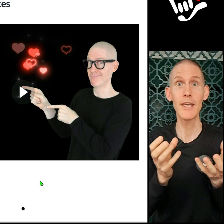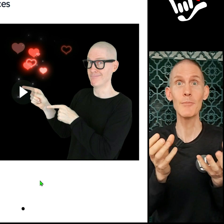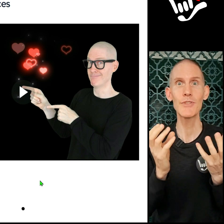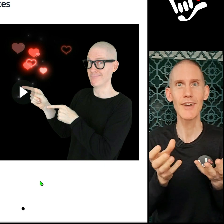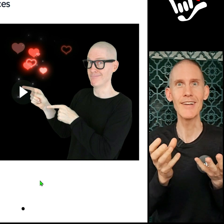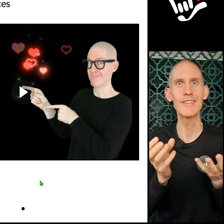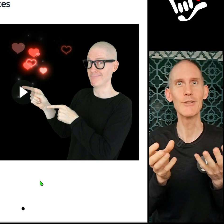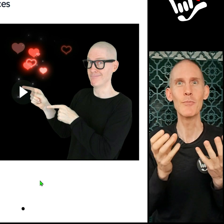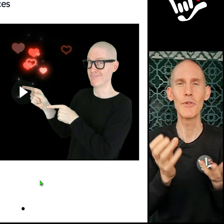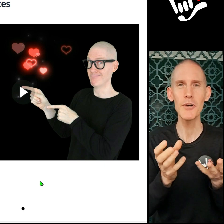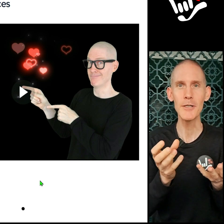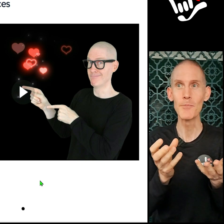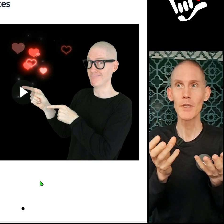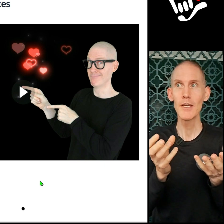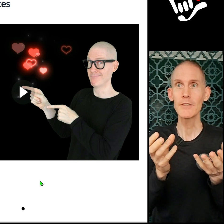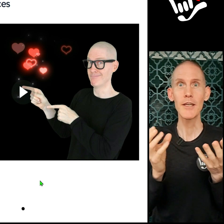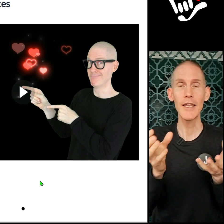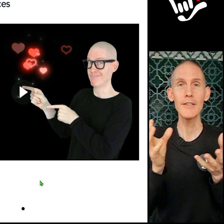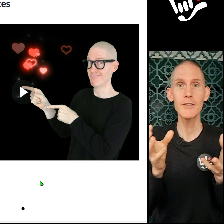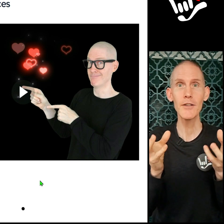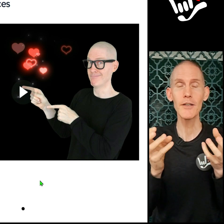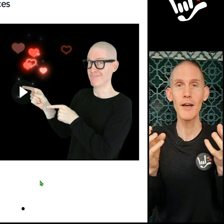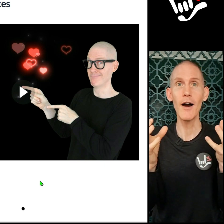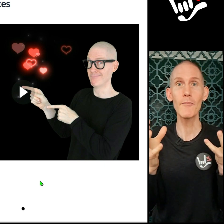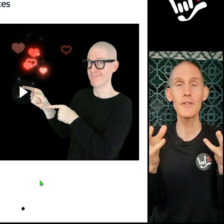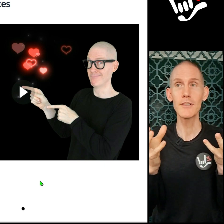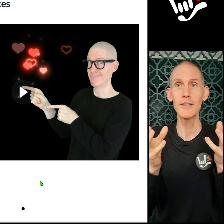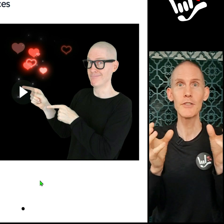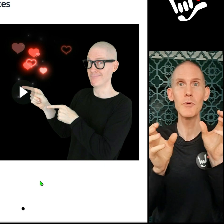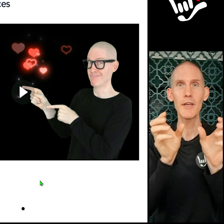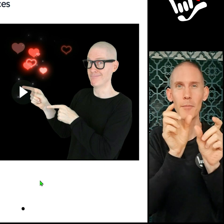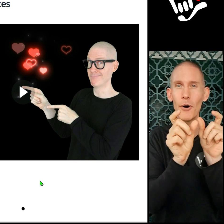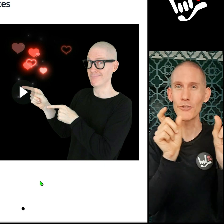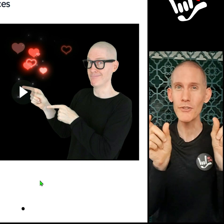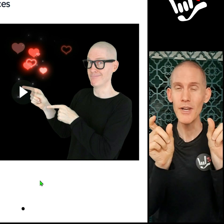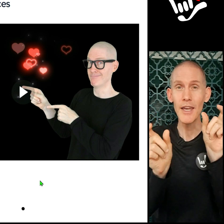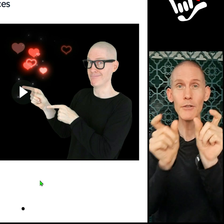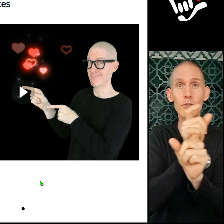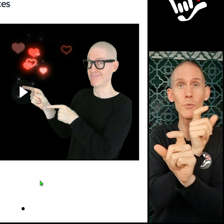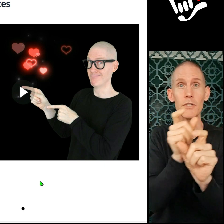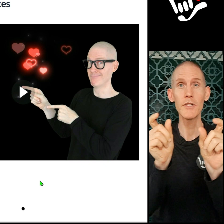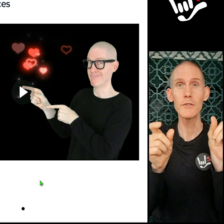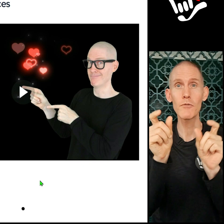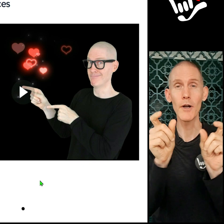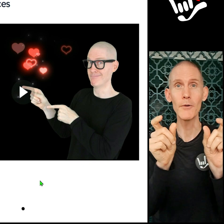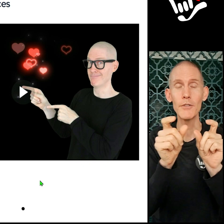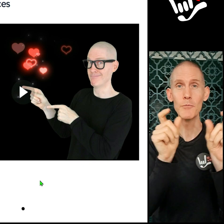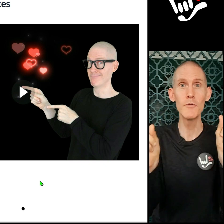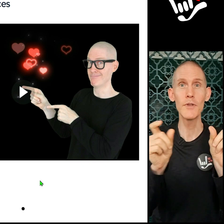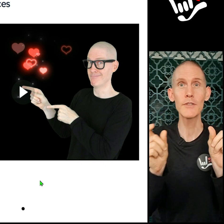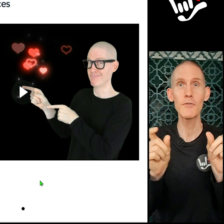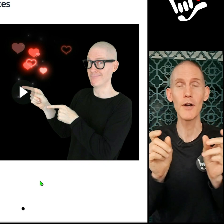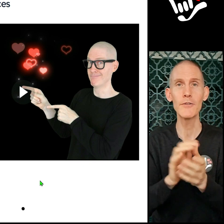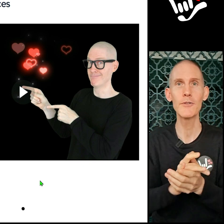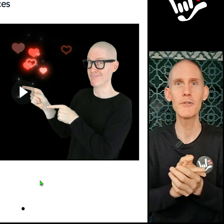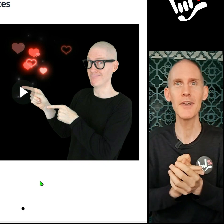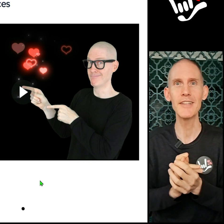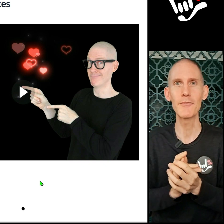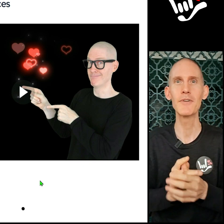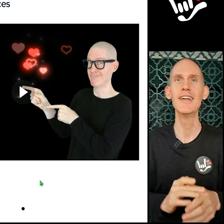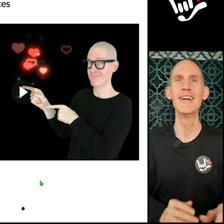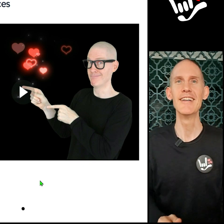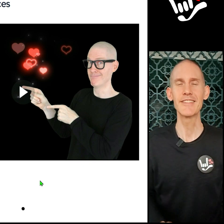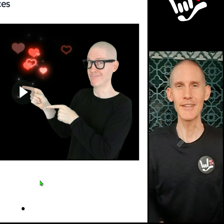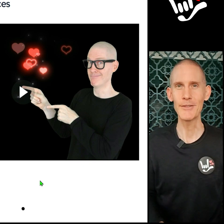they're the same signs that you've been learning. It's like ASL often can just be like a puzzle, and you switch things around and you move things around to